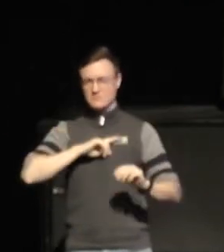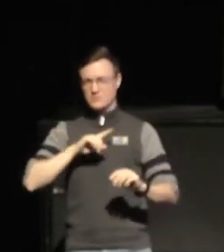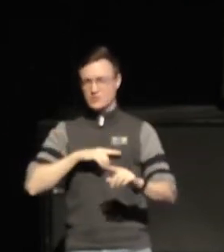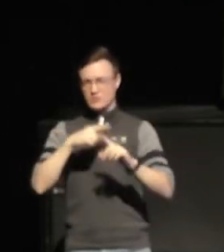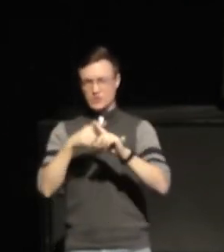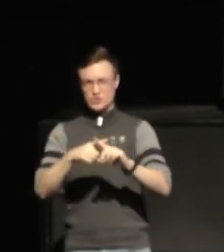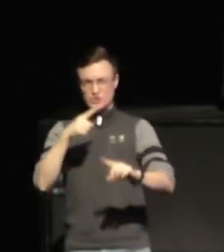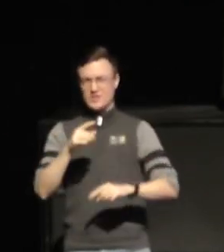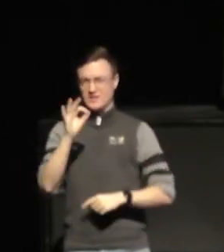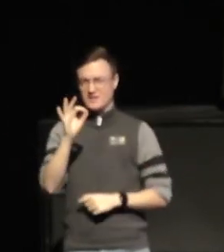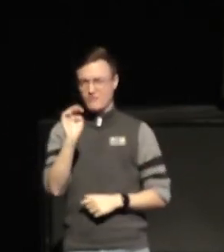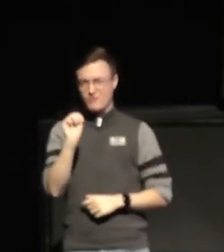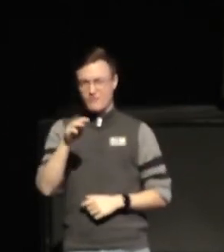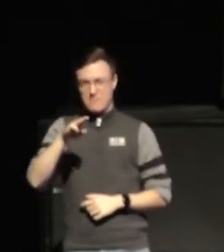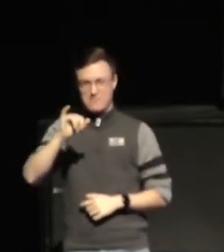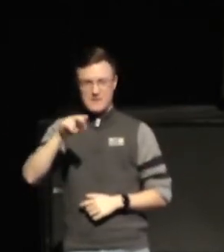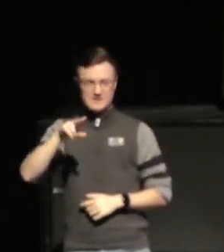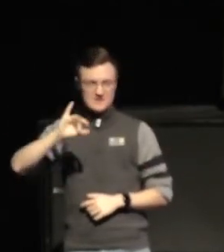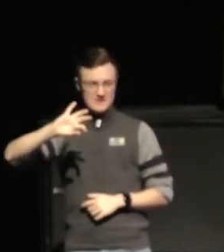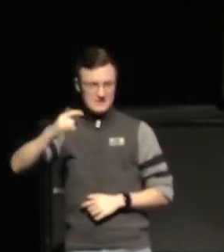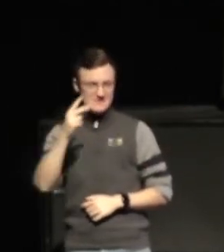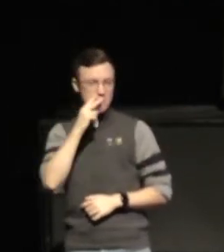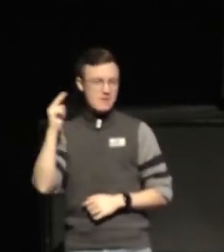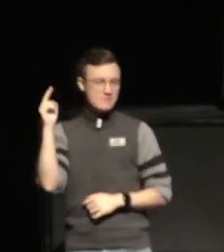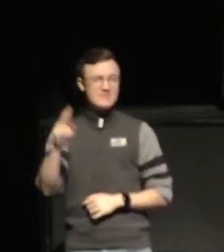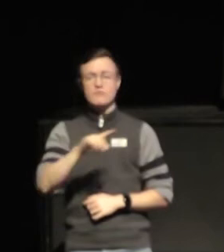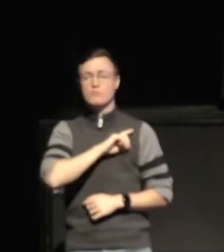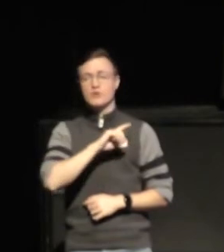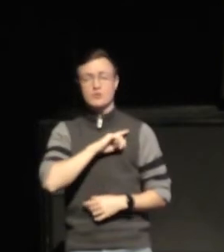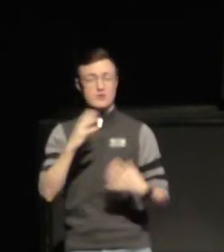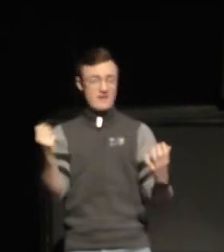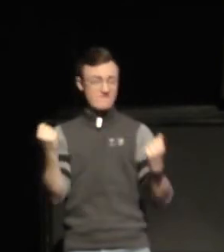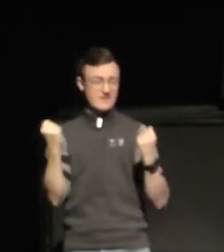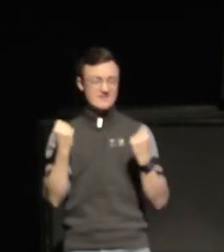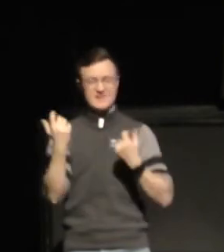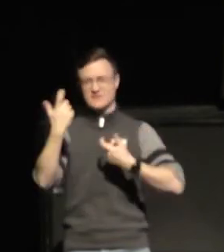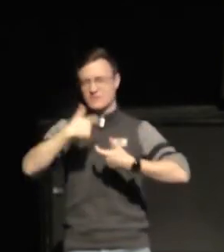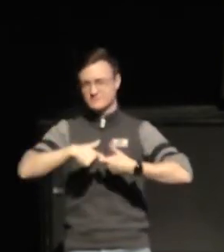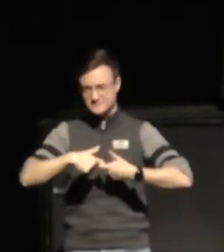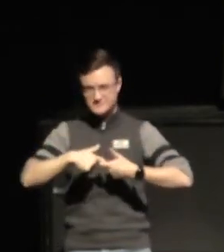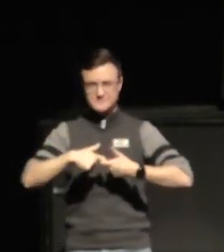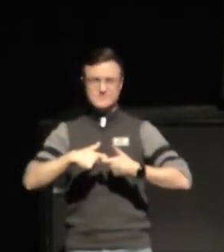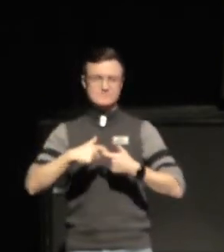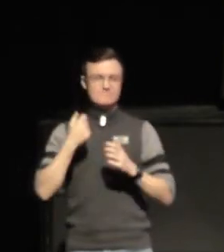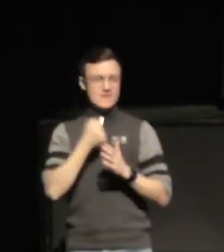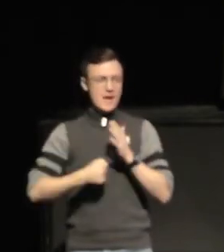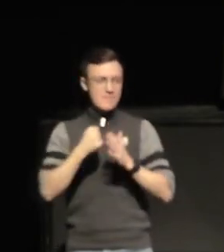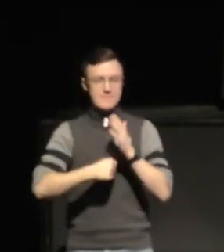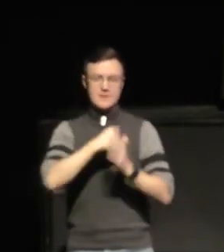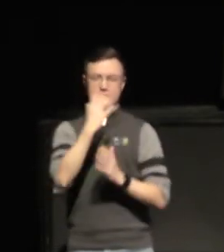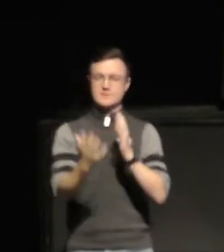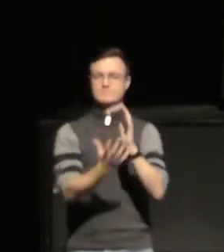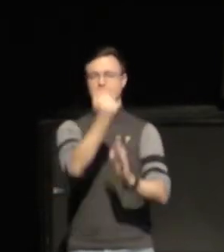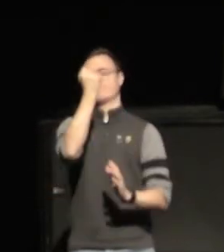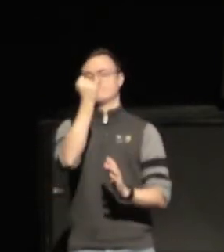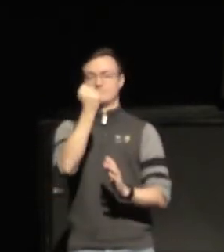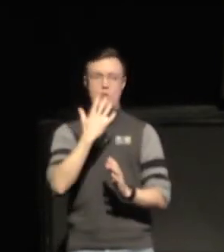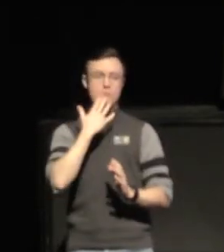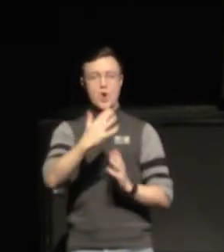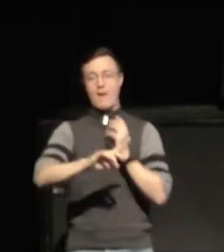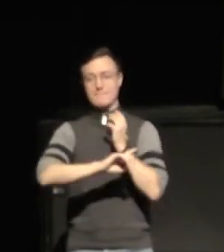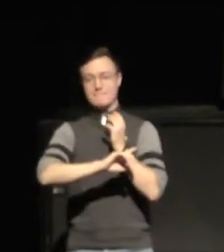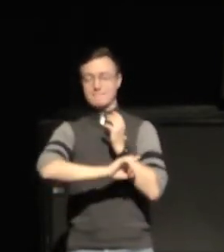feminist perspective is hugely important within the approach for reaching agroecological methods.